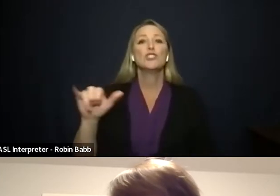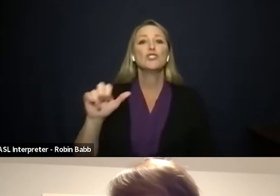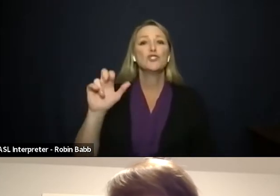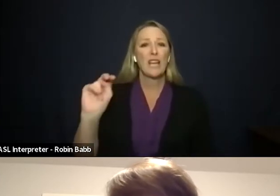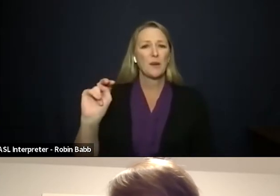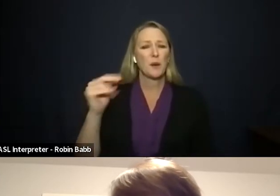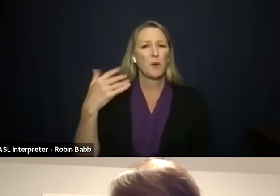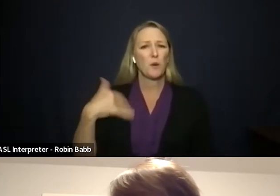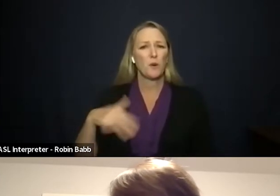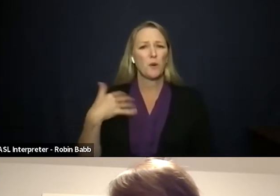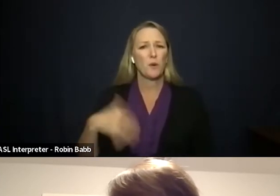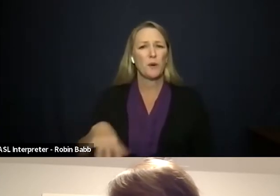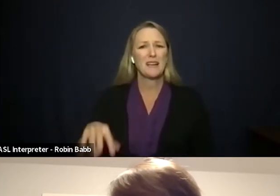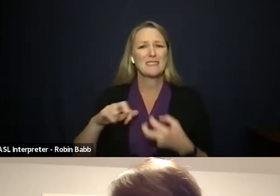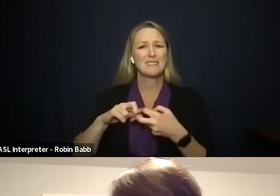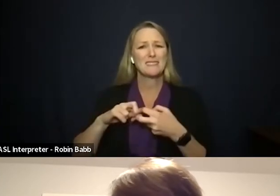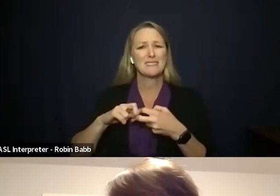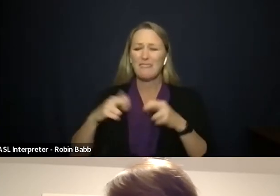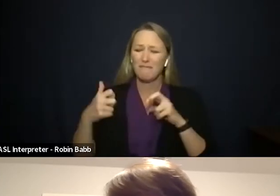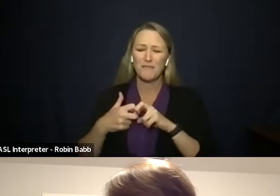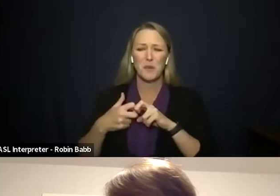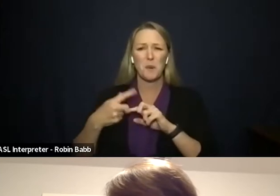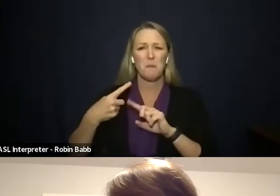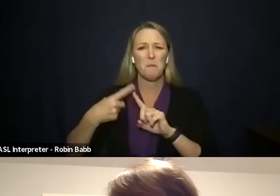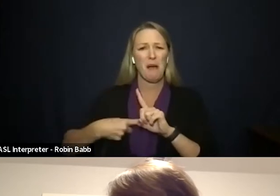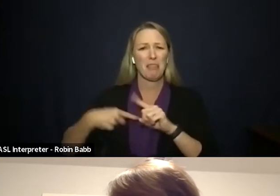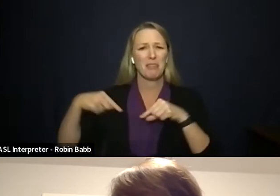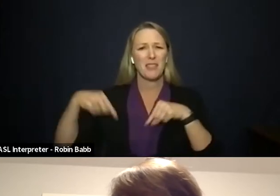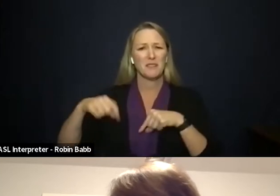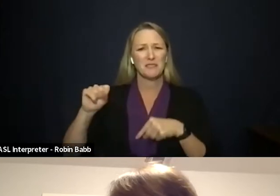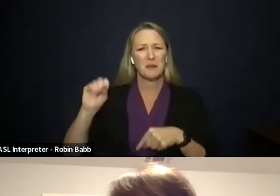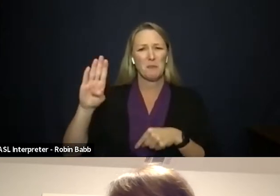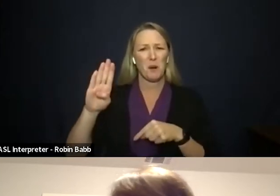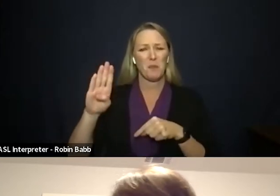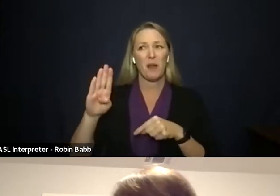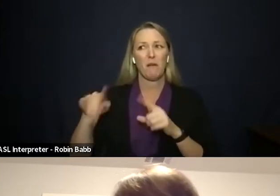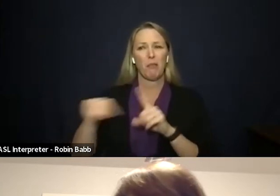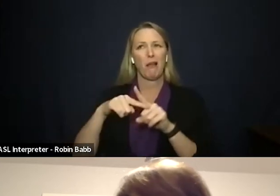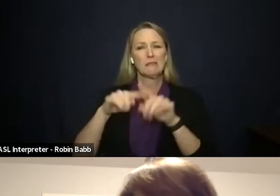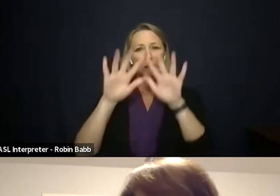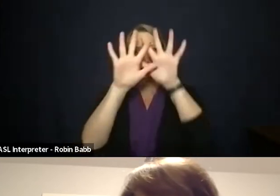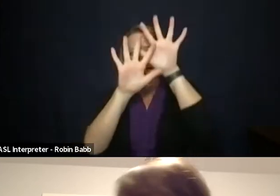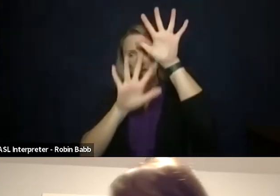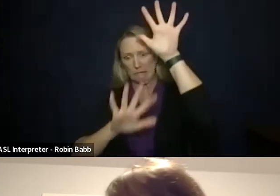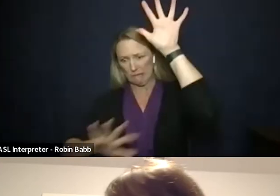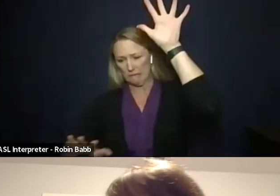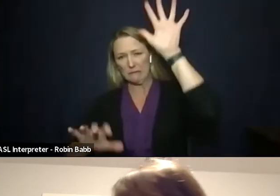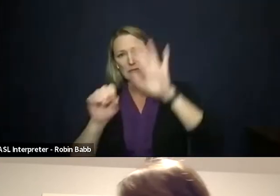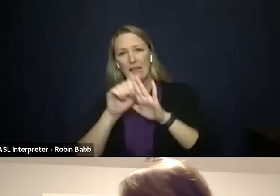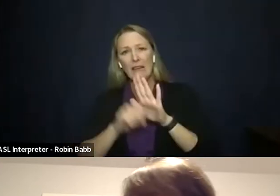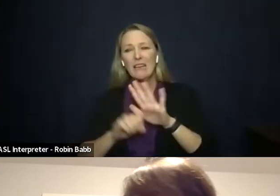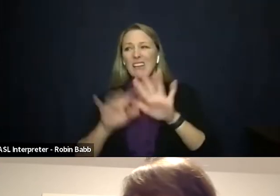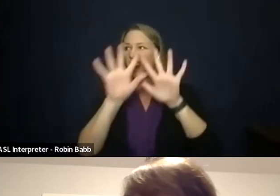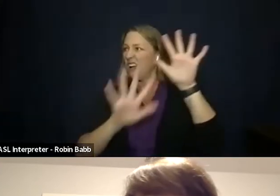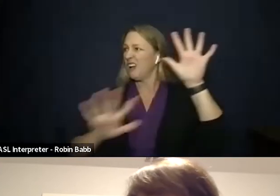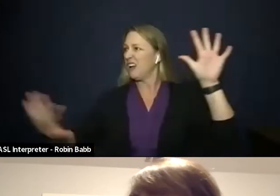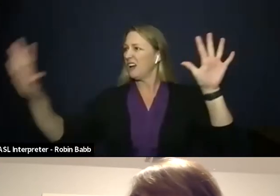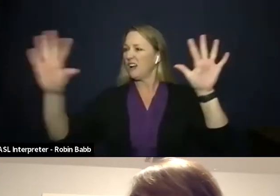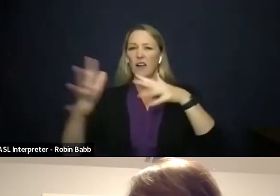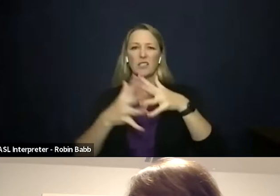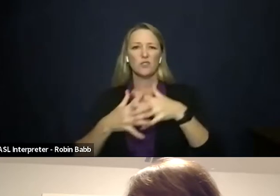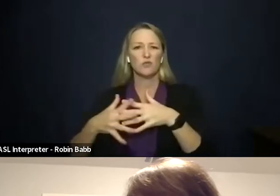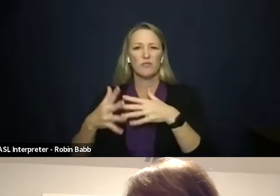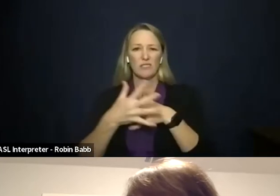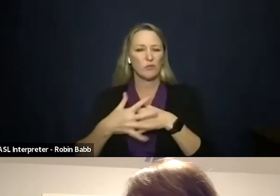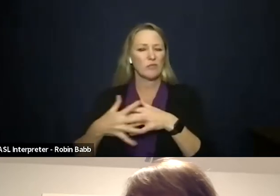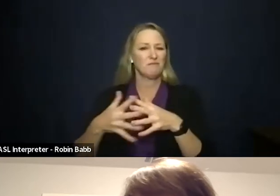been a difficult month uh in santa barbara county in the state and in the country for coving as we all know omicron